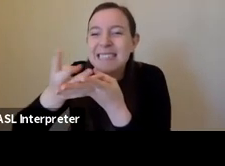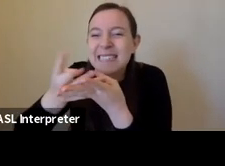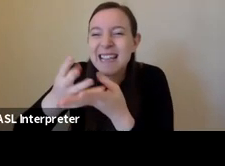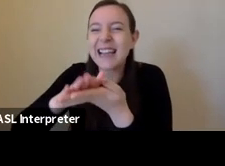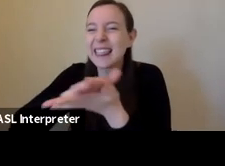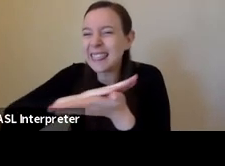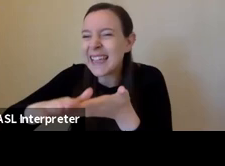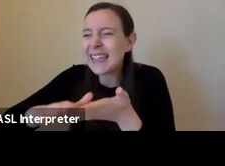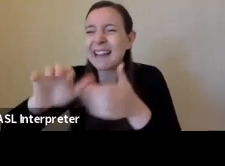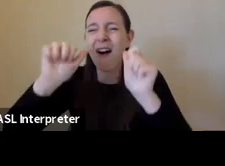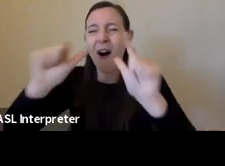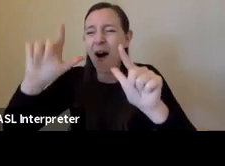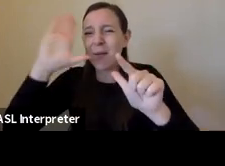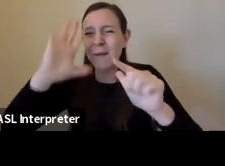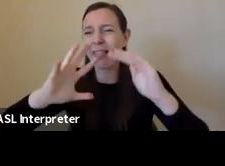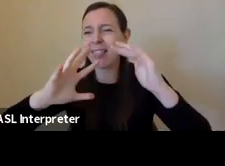yeah.